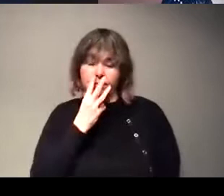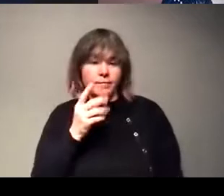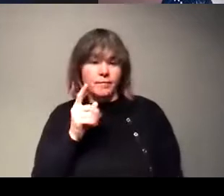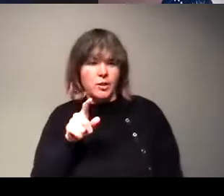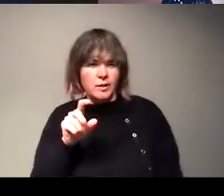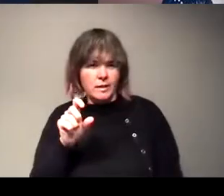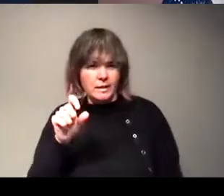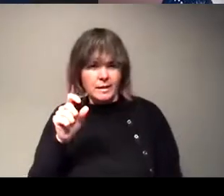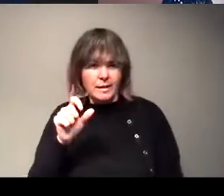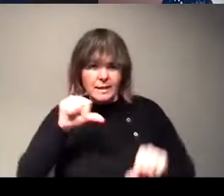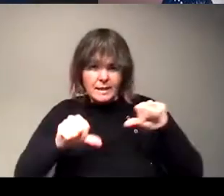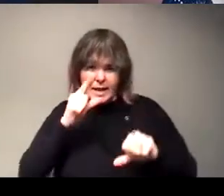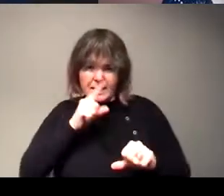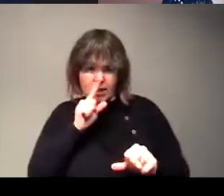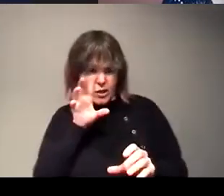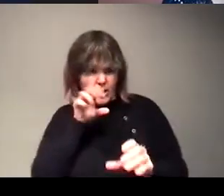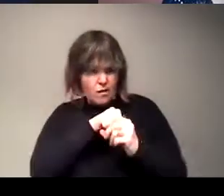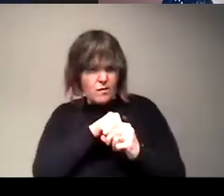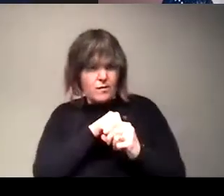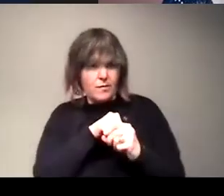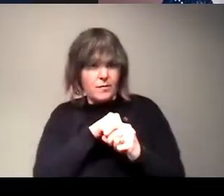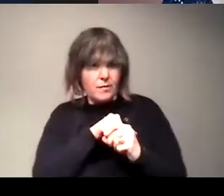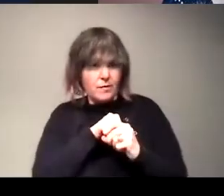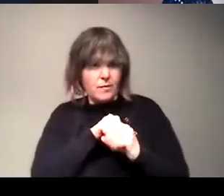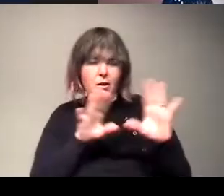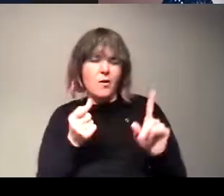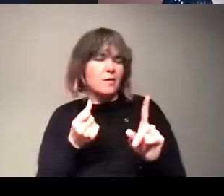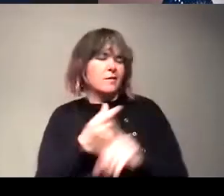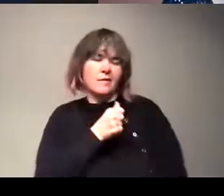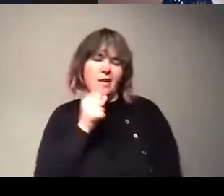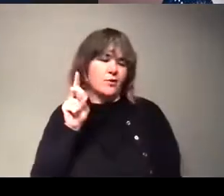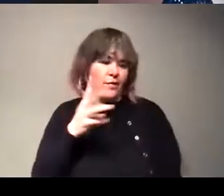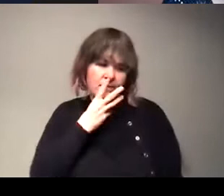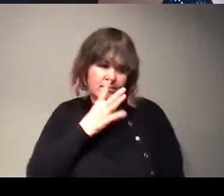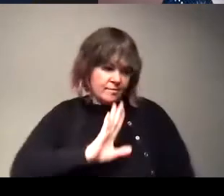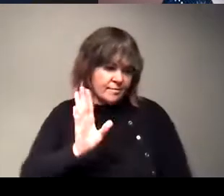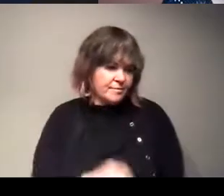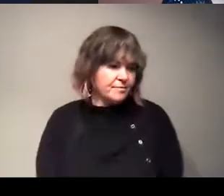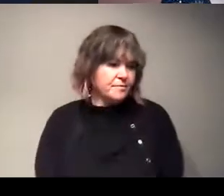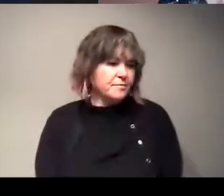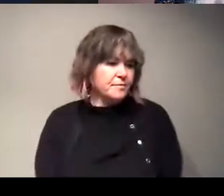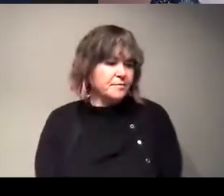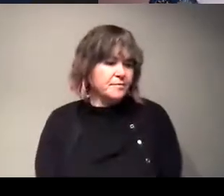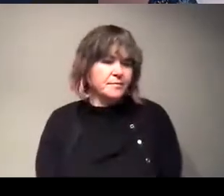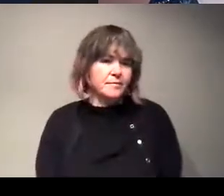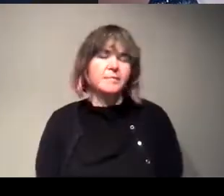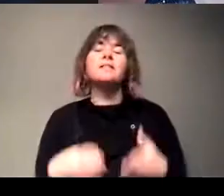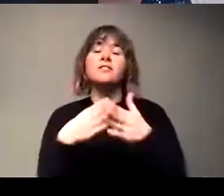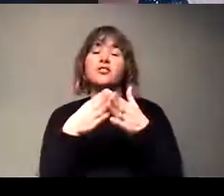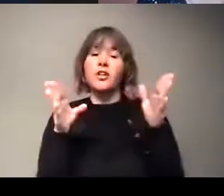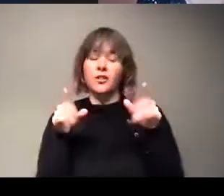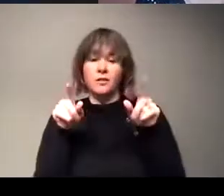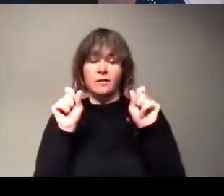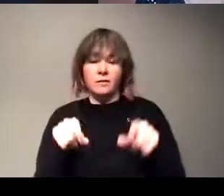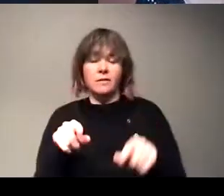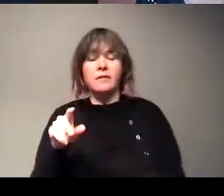science fiction play any factor? Oh no, this isn't a Darth Vader question, just a general question to both of you. Did science